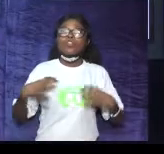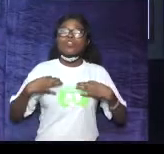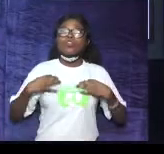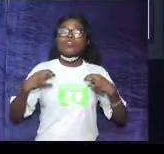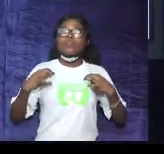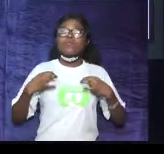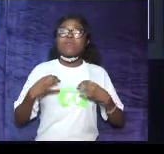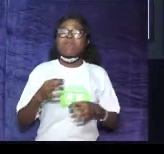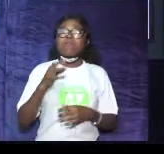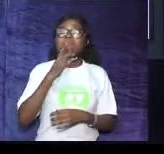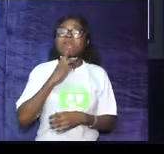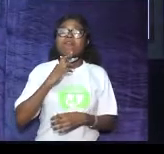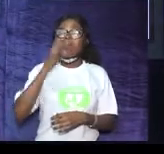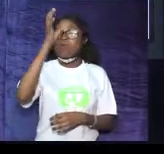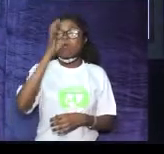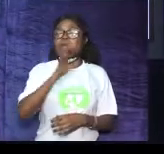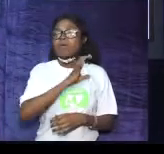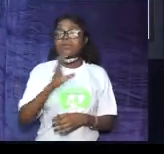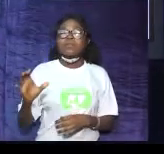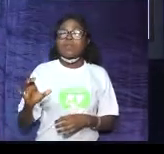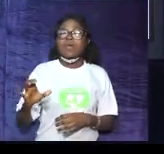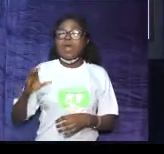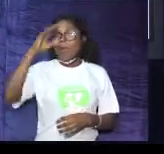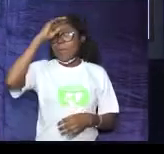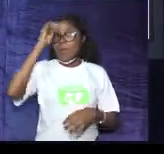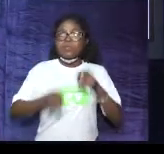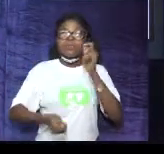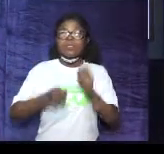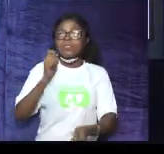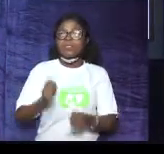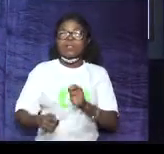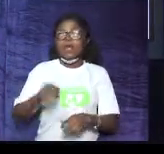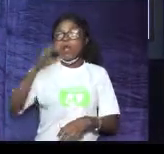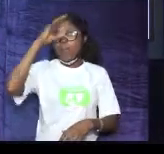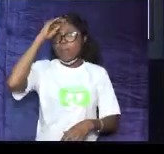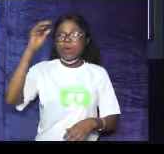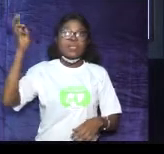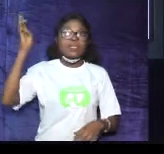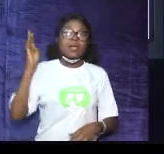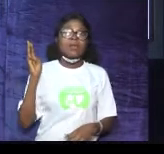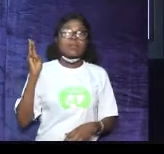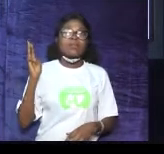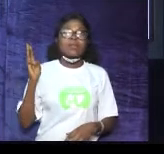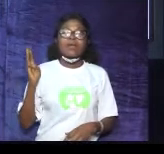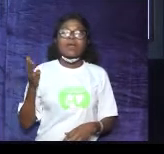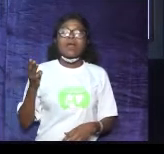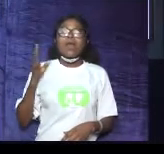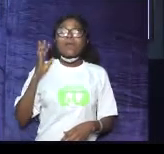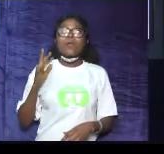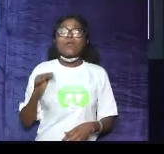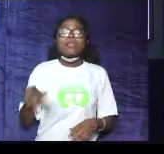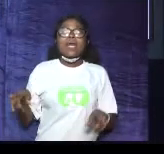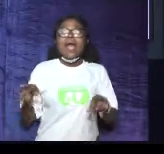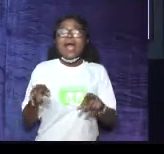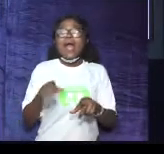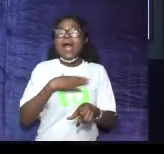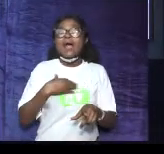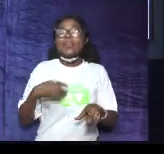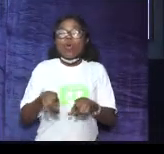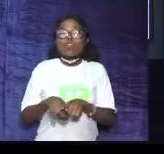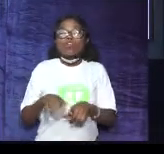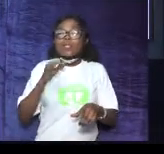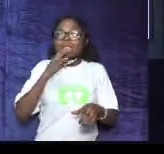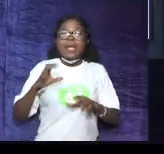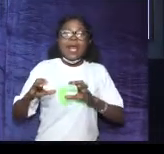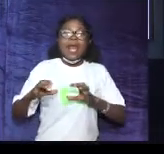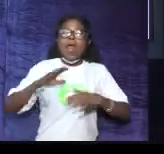Likewise, uniform societies like Red Cross, Boys Brigade, Boy Scouts, Brownie are